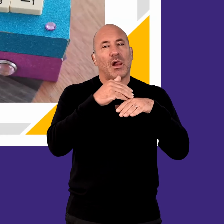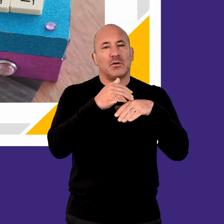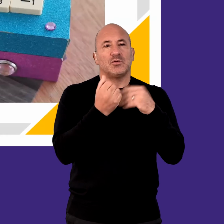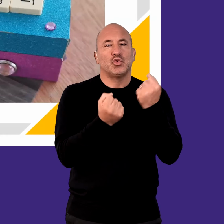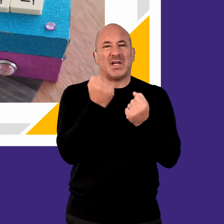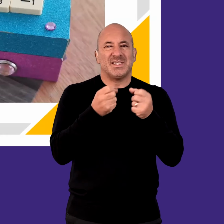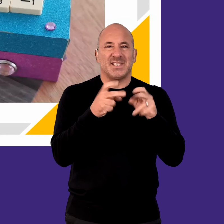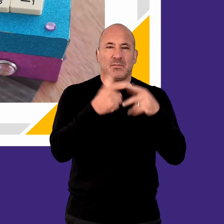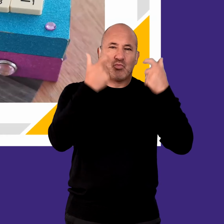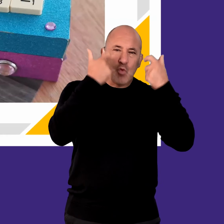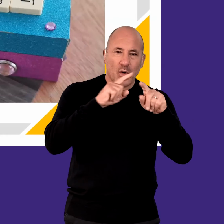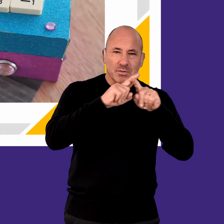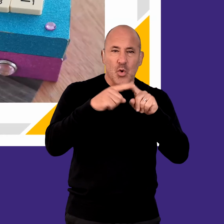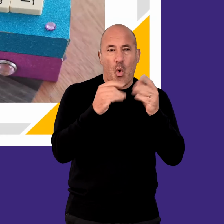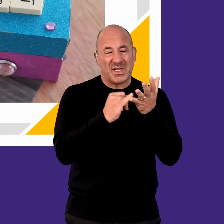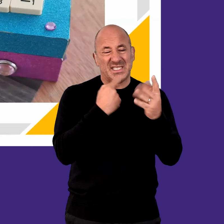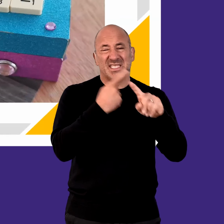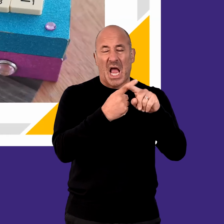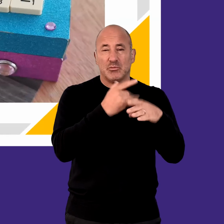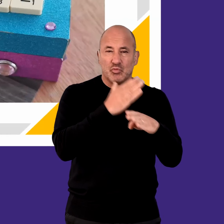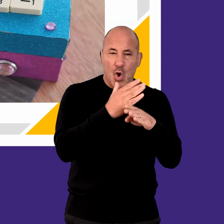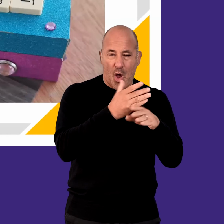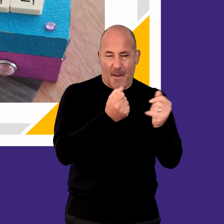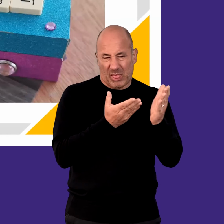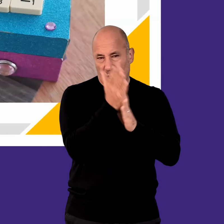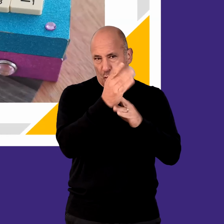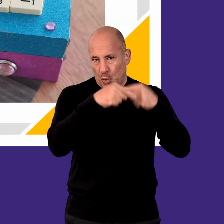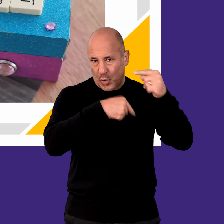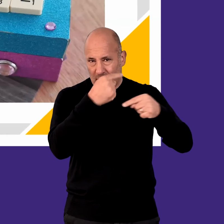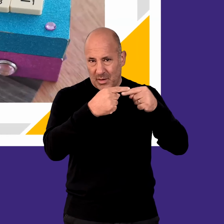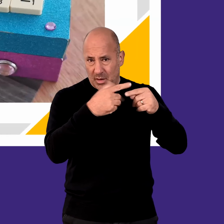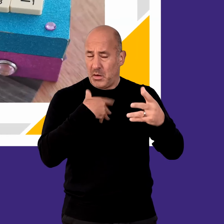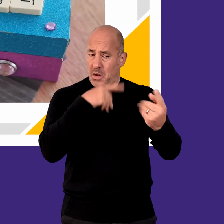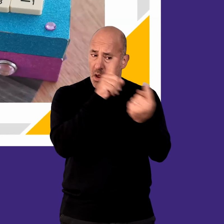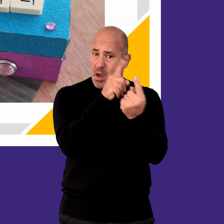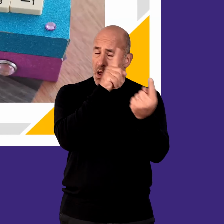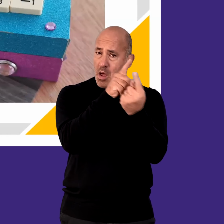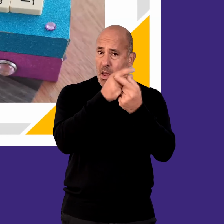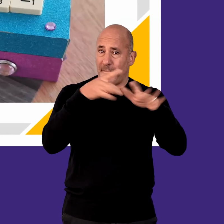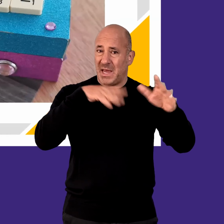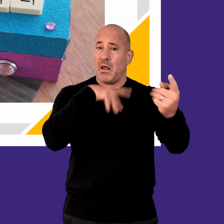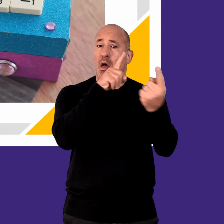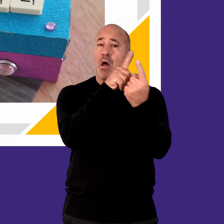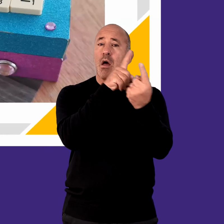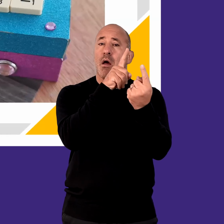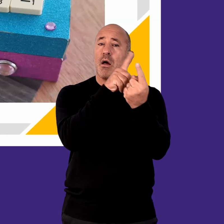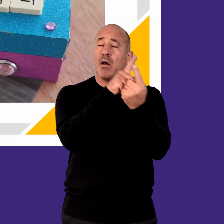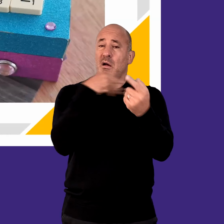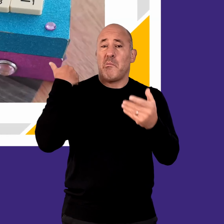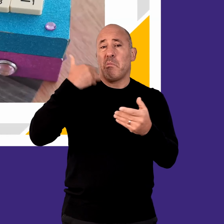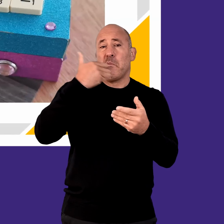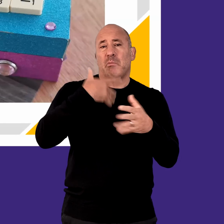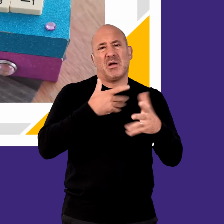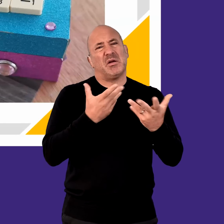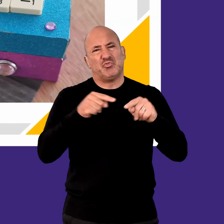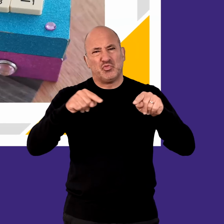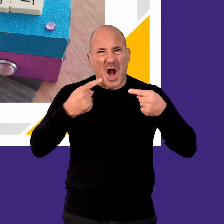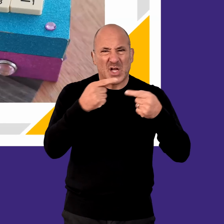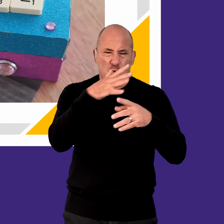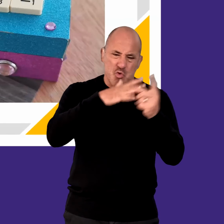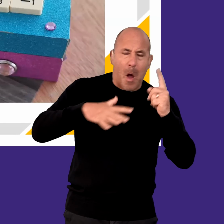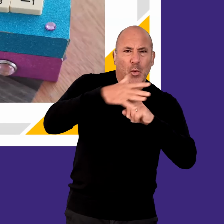girls and women with experience of the criminal justice system and or sex work. And we've met a few times now. We've talked